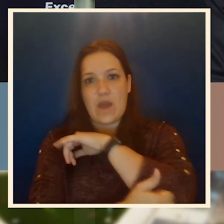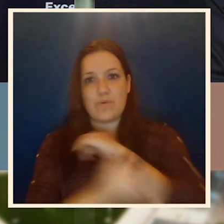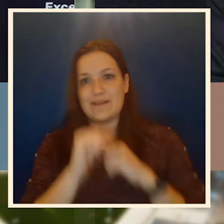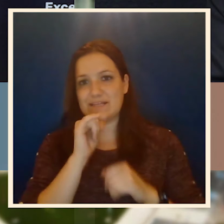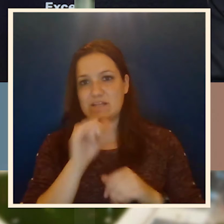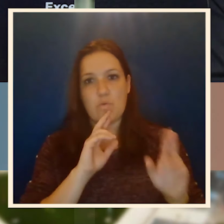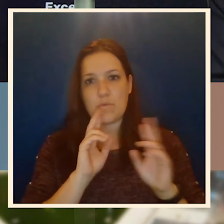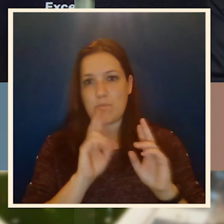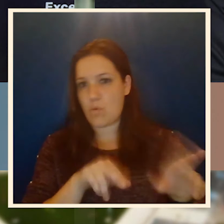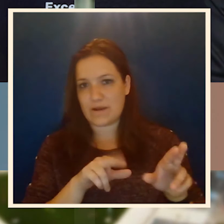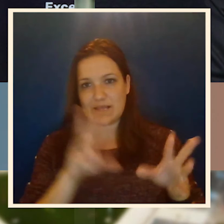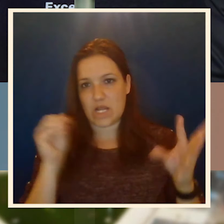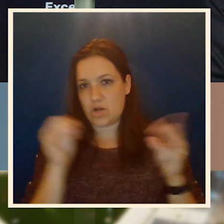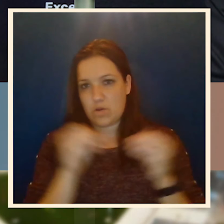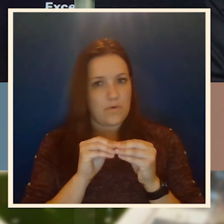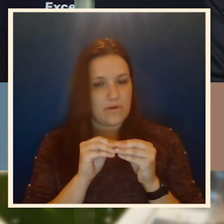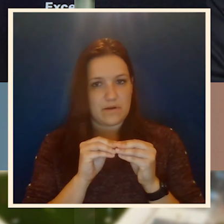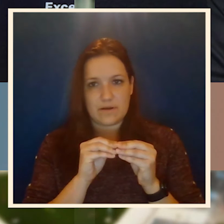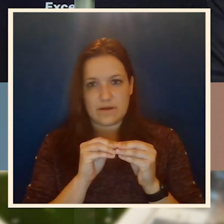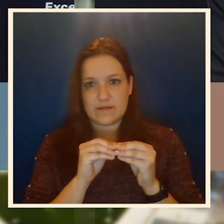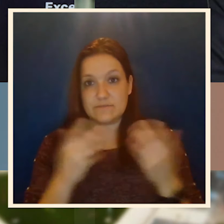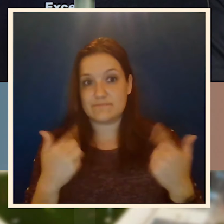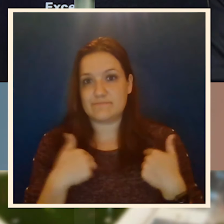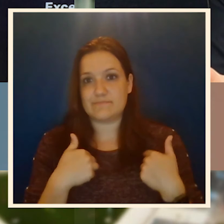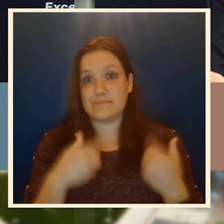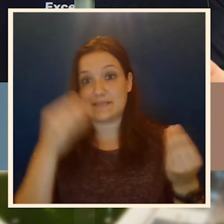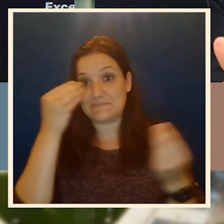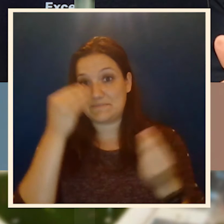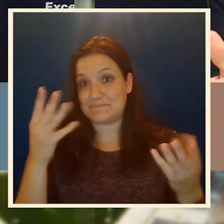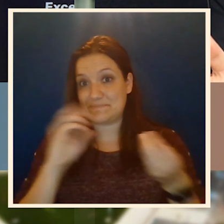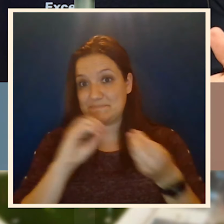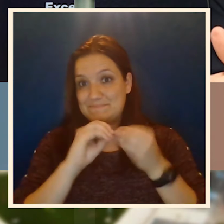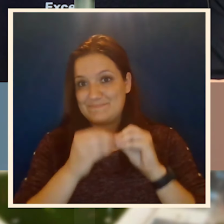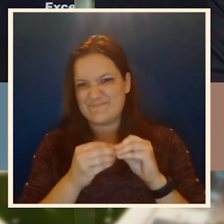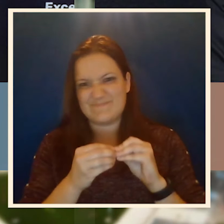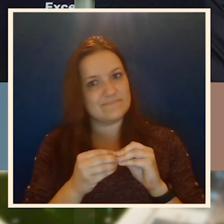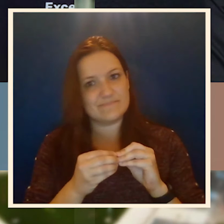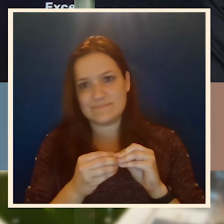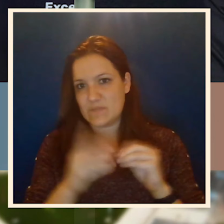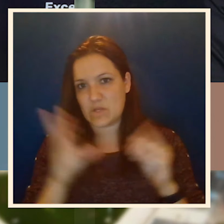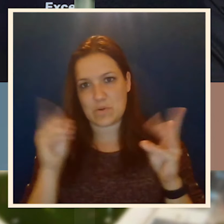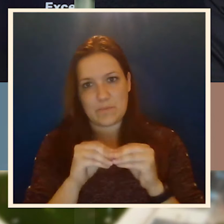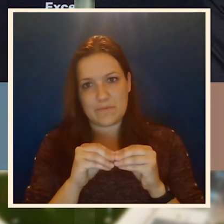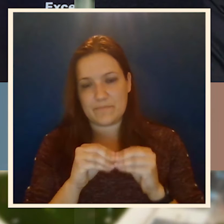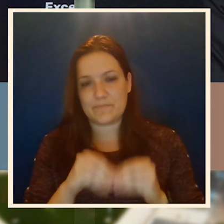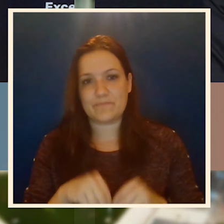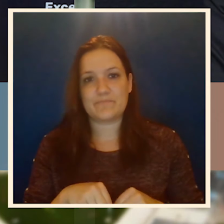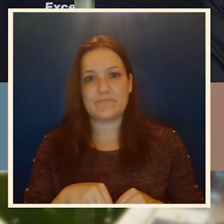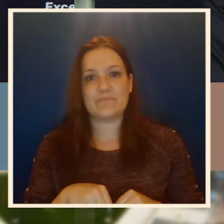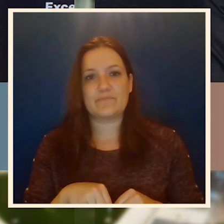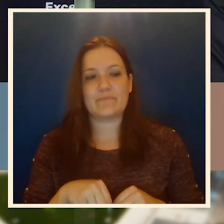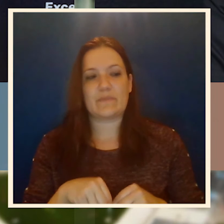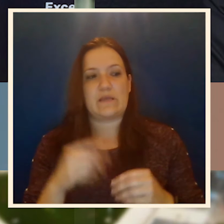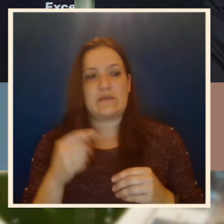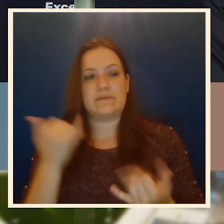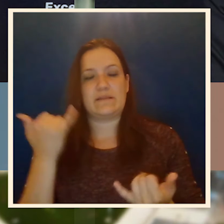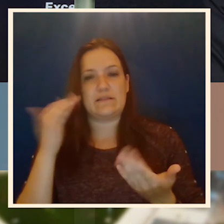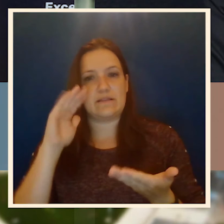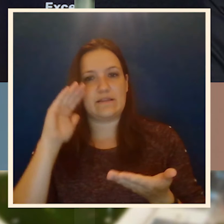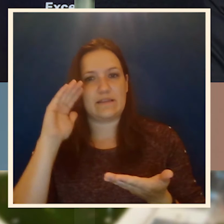cases, because in some respects, the county is no longer reporting those out. So I won't be able to report them. But so